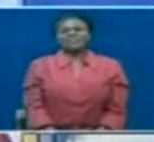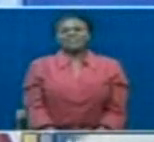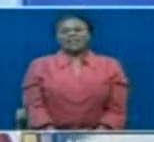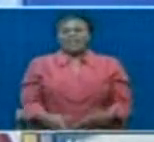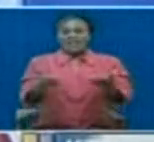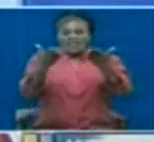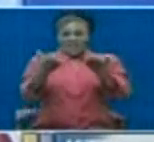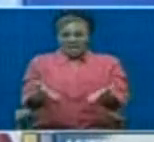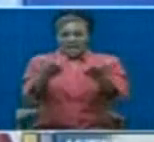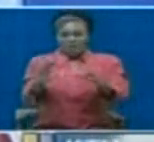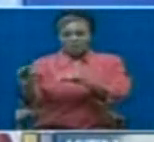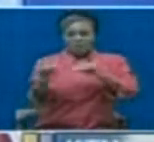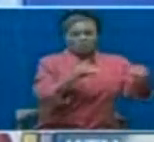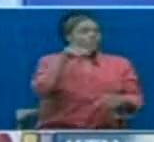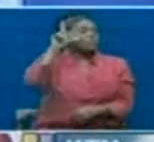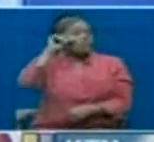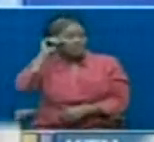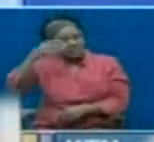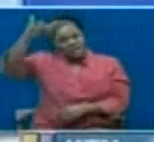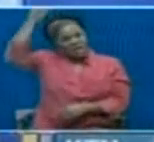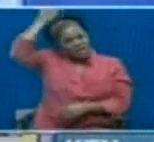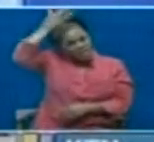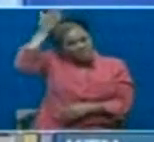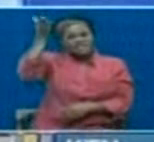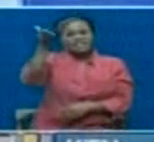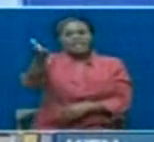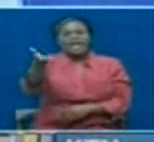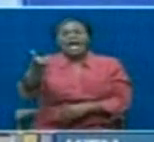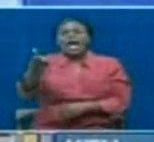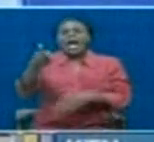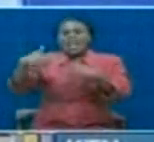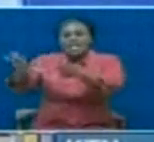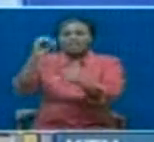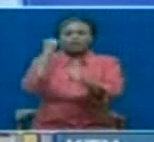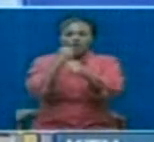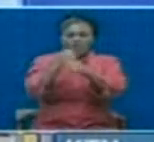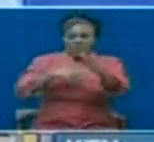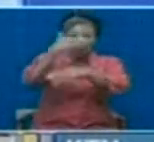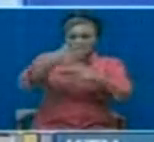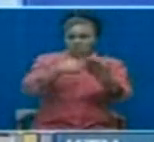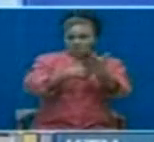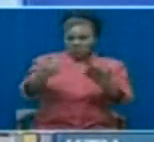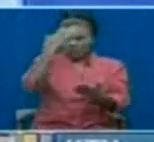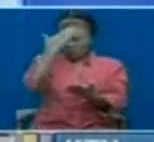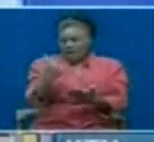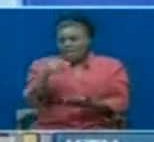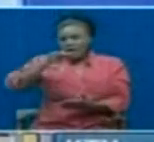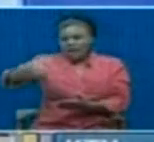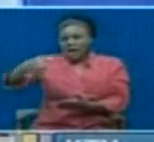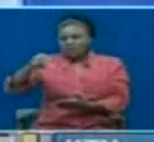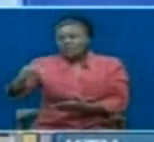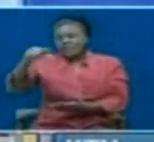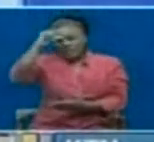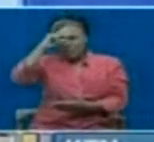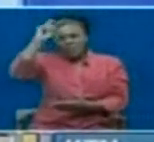Right, let's now take you to the coast. Nurses in Mombasa County are set to down their tools starting next week unless the county government addresses